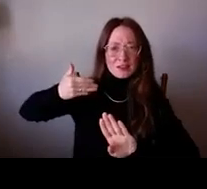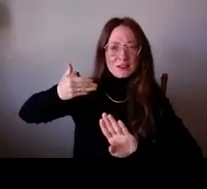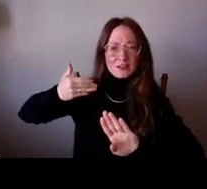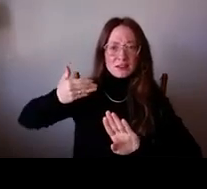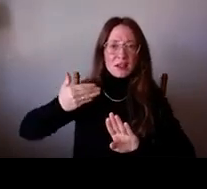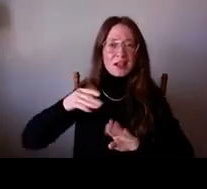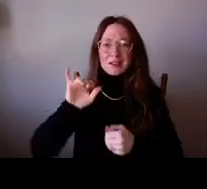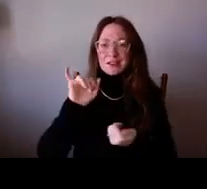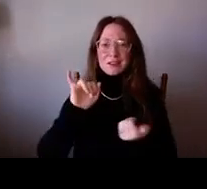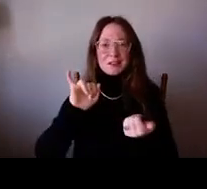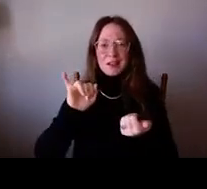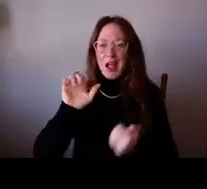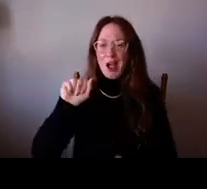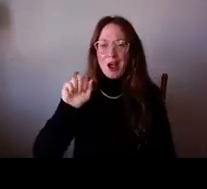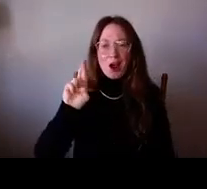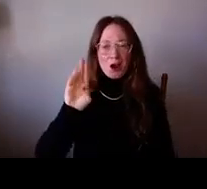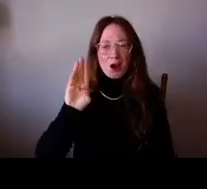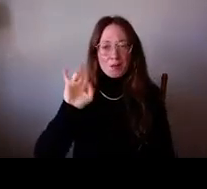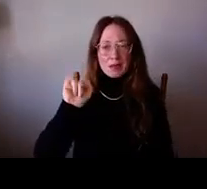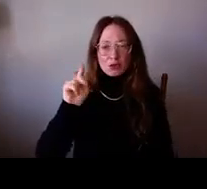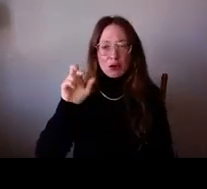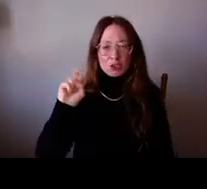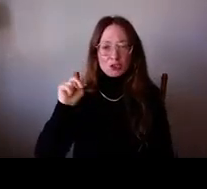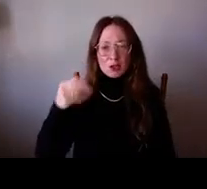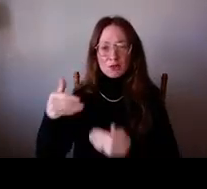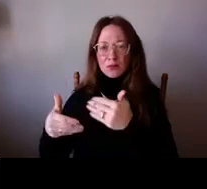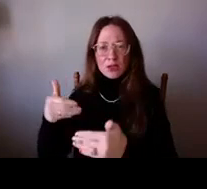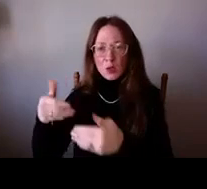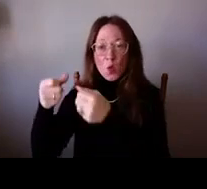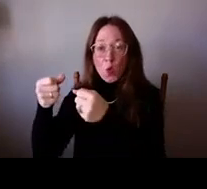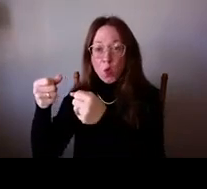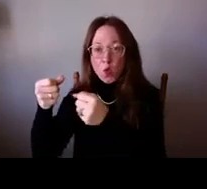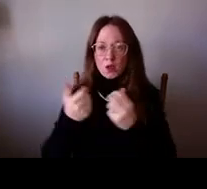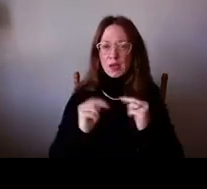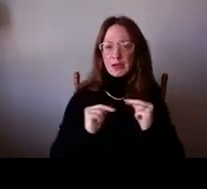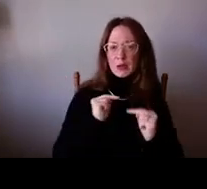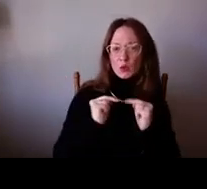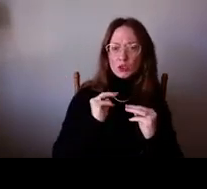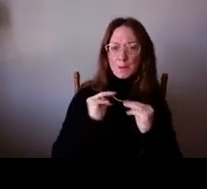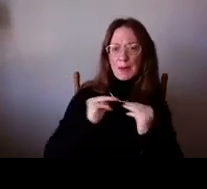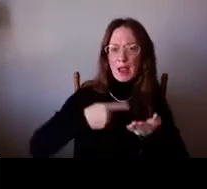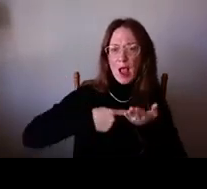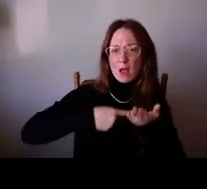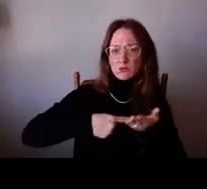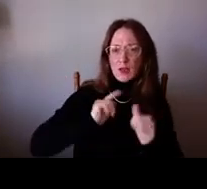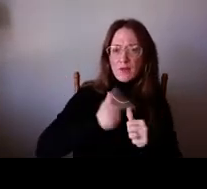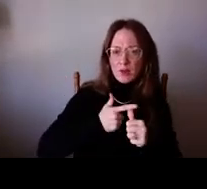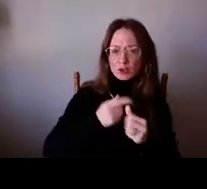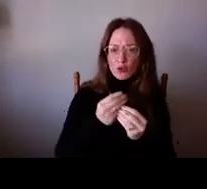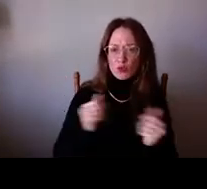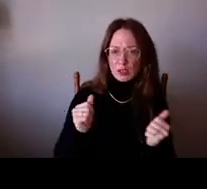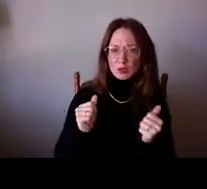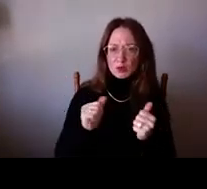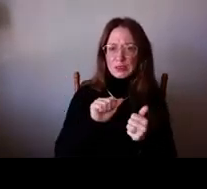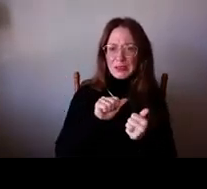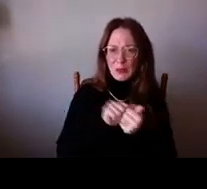arbitration process to avoid the stress, time, and financial burden to help come to resolution, hopefully through that process